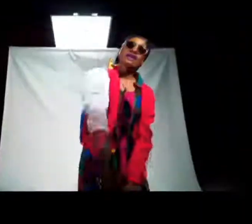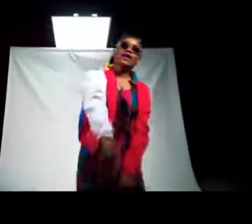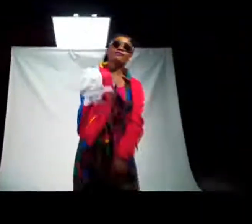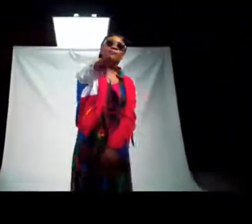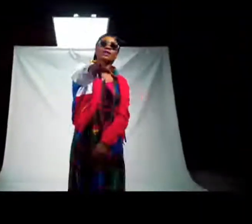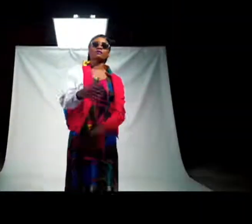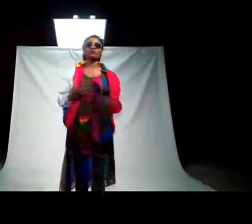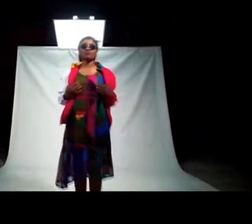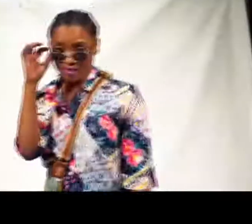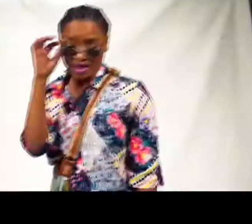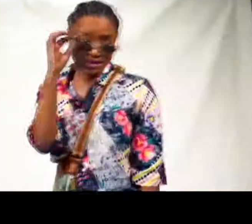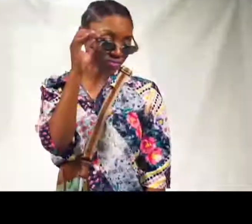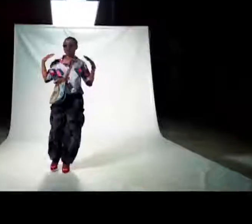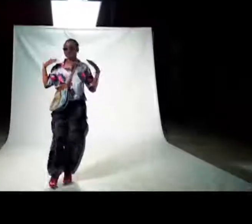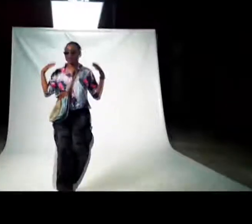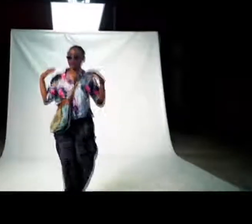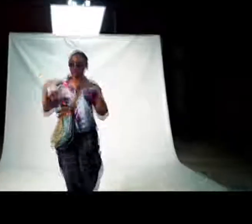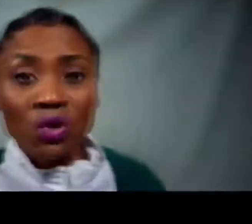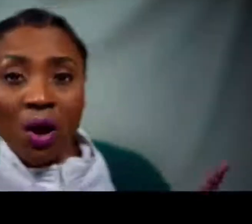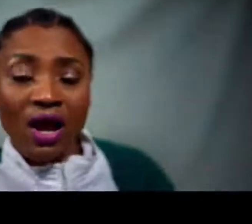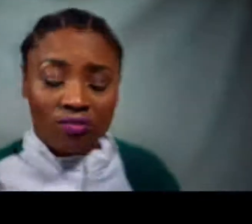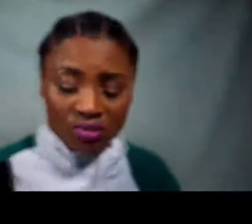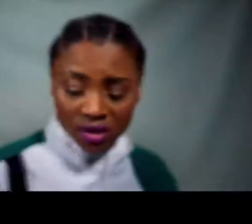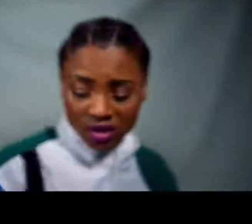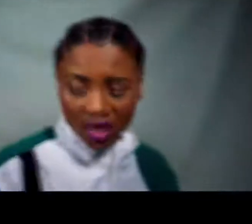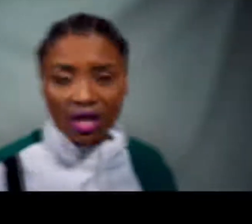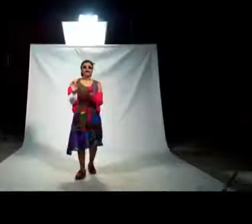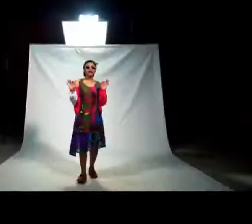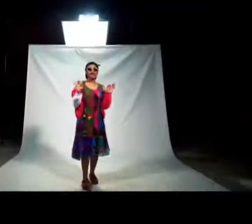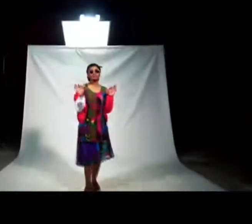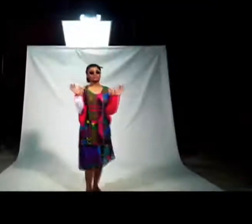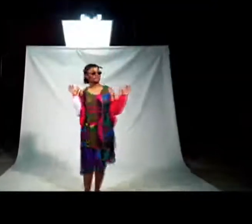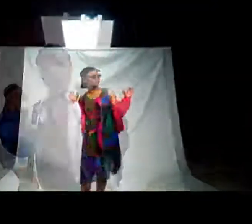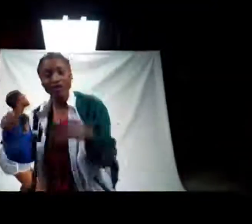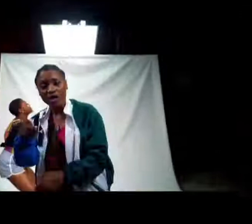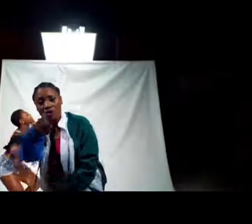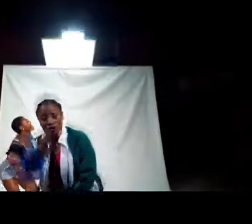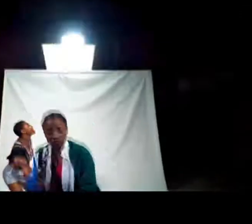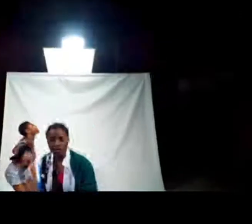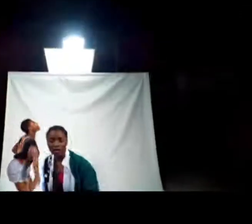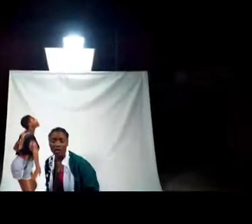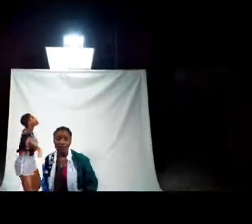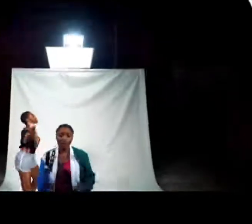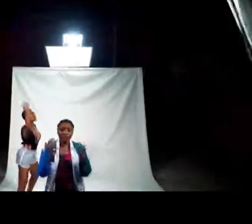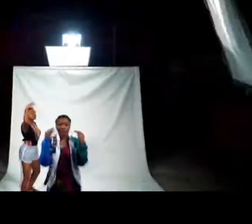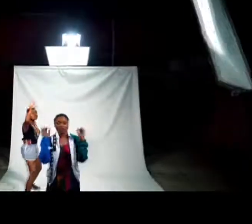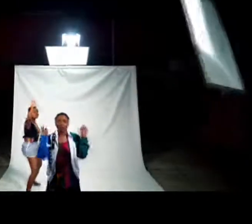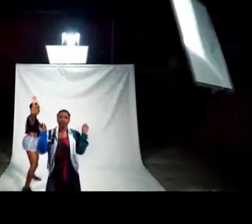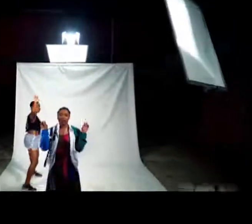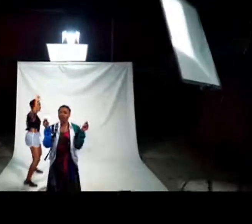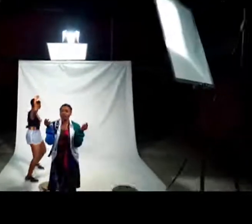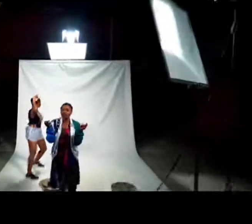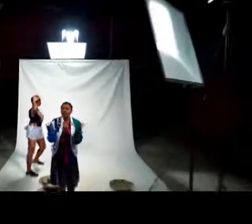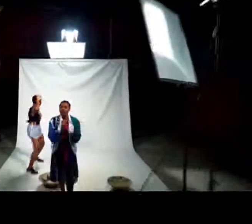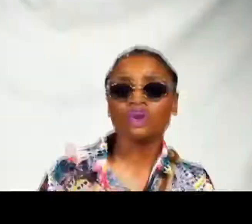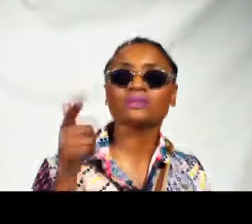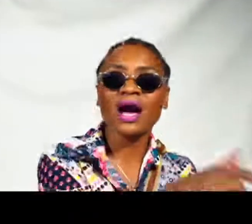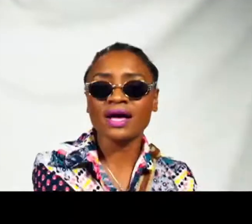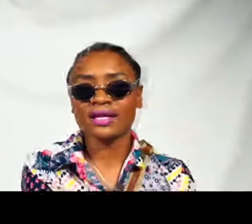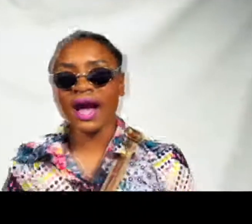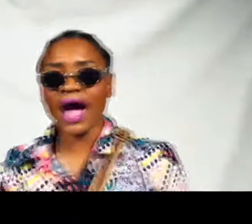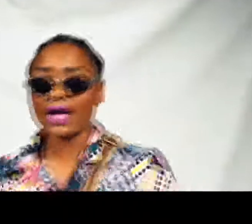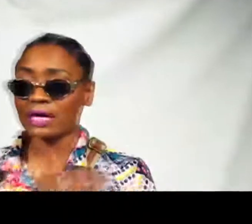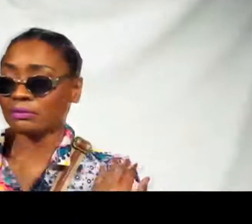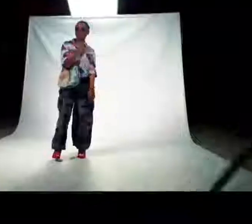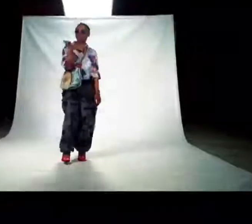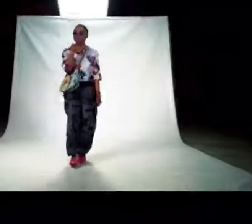island. Everybody wanna remain relevant, so I can't really tell, I can't really see who's real, who's gonna pay the bill. Cause